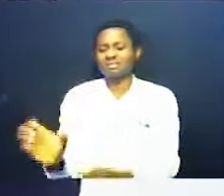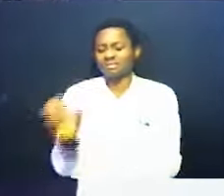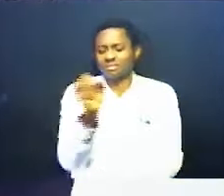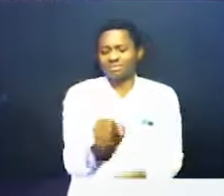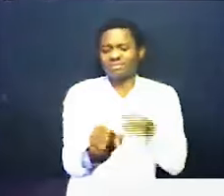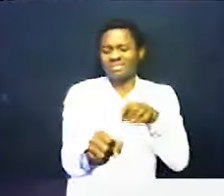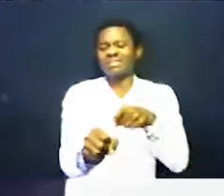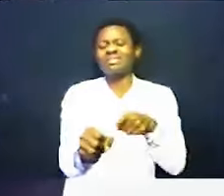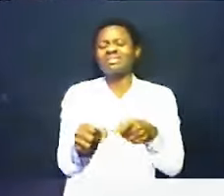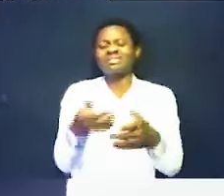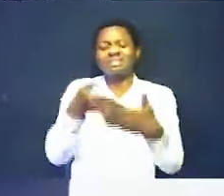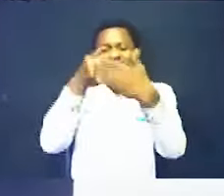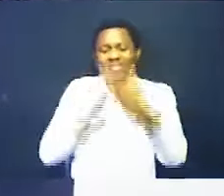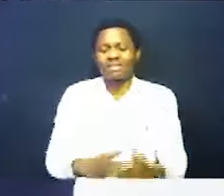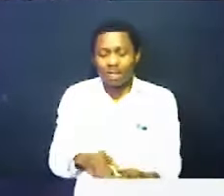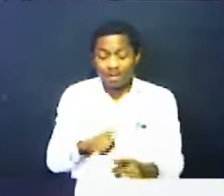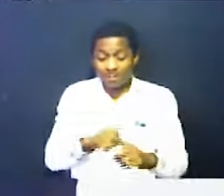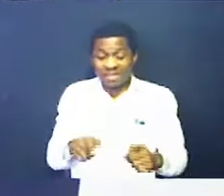Leading